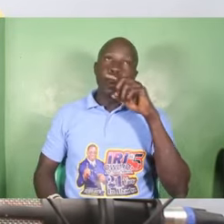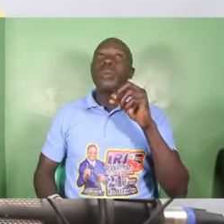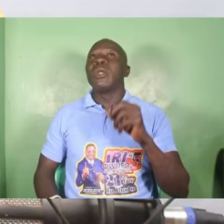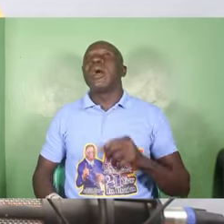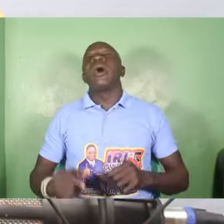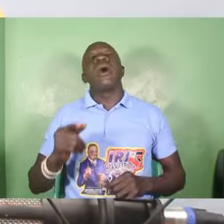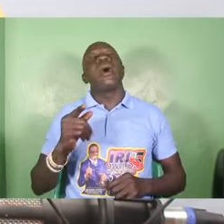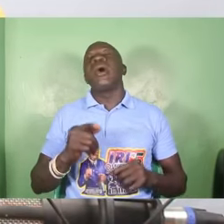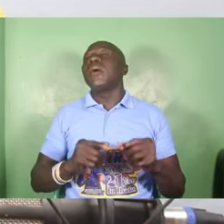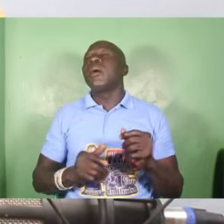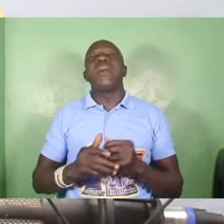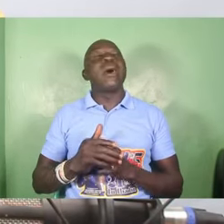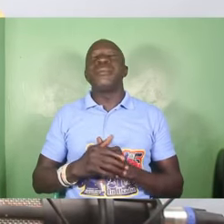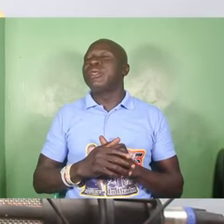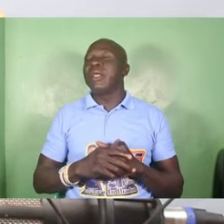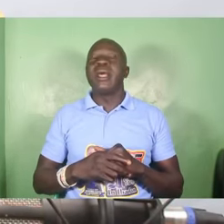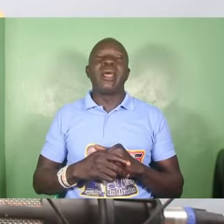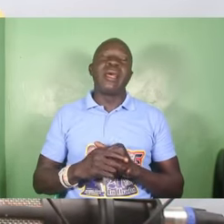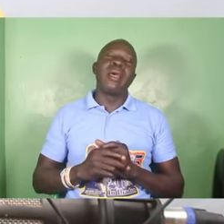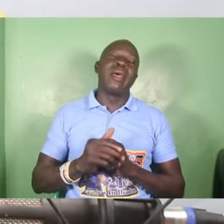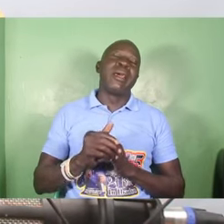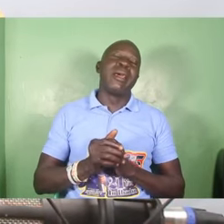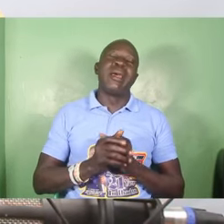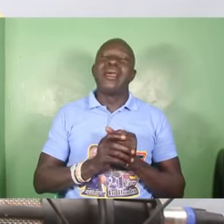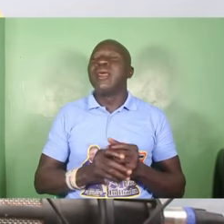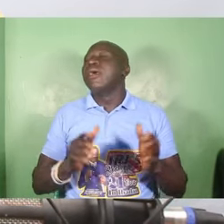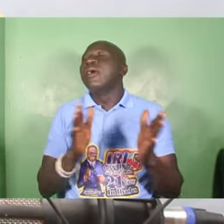ode Oba mi de